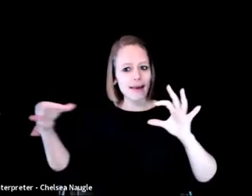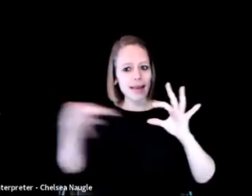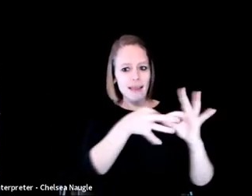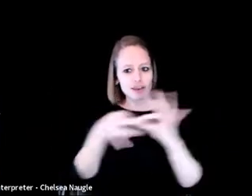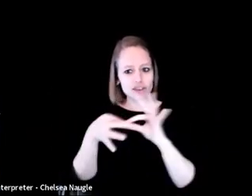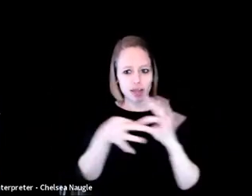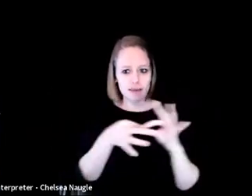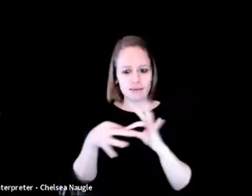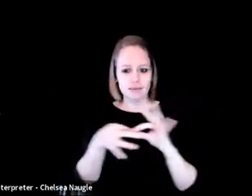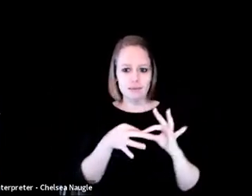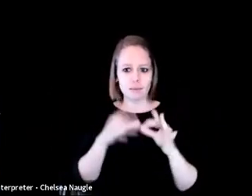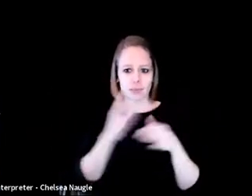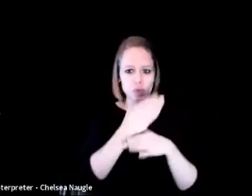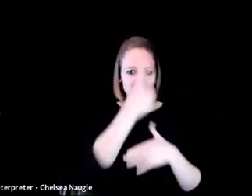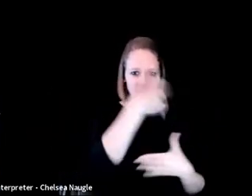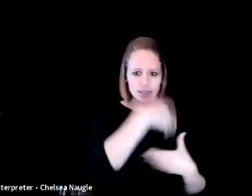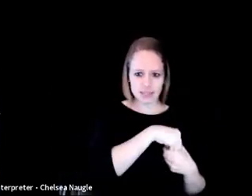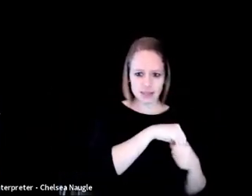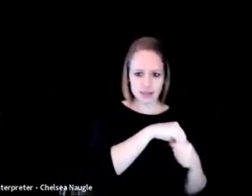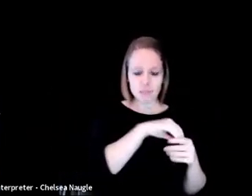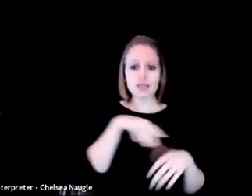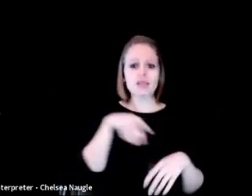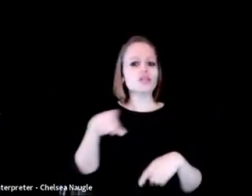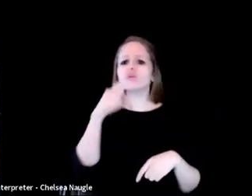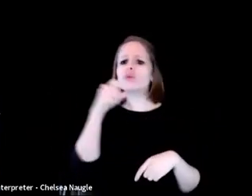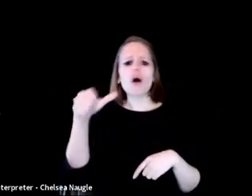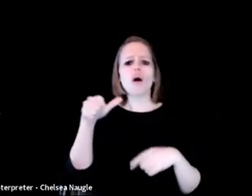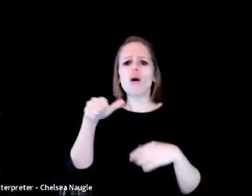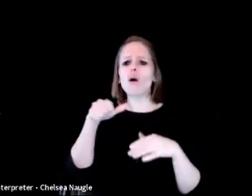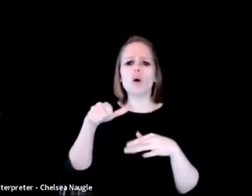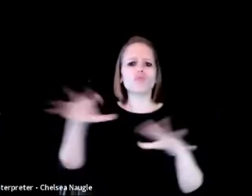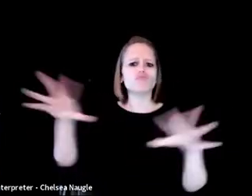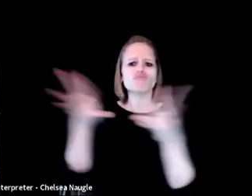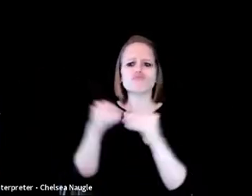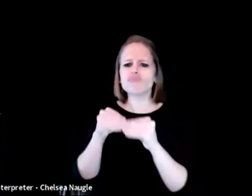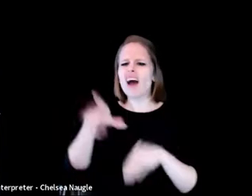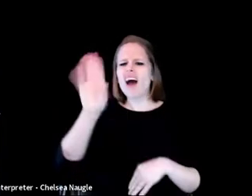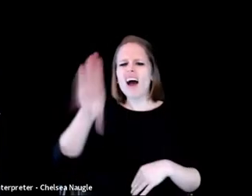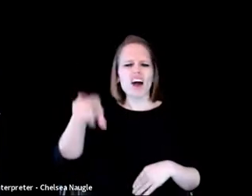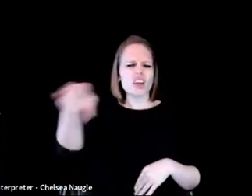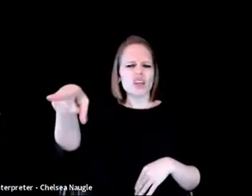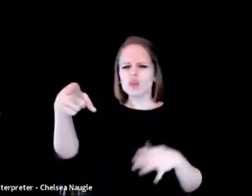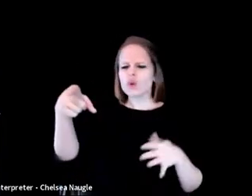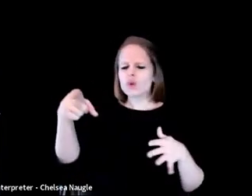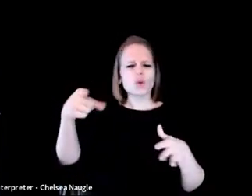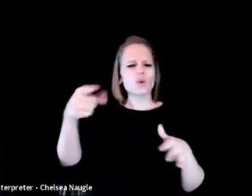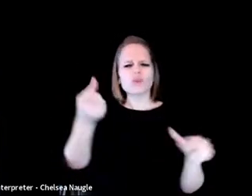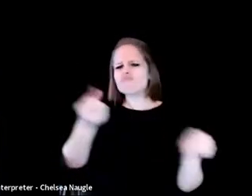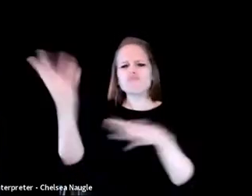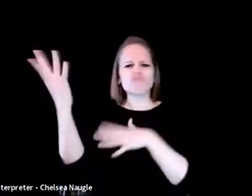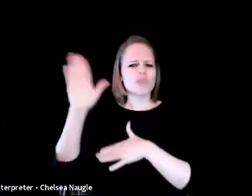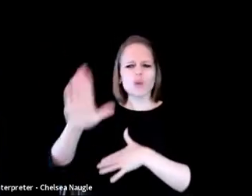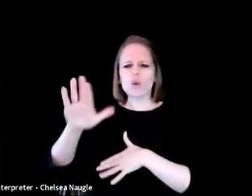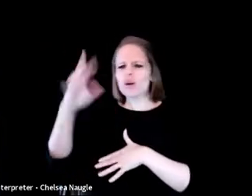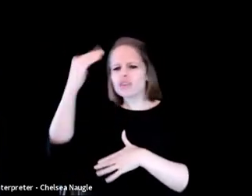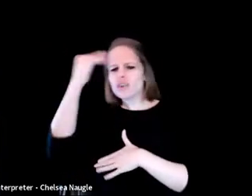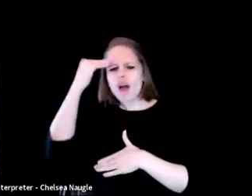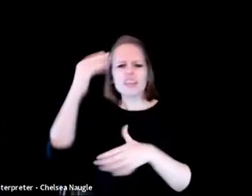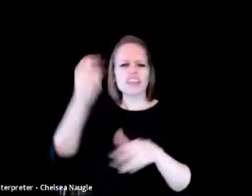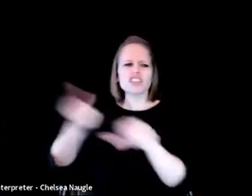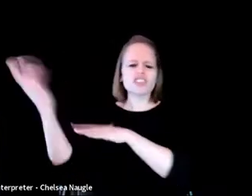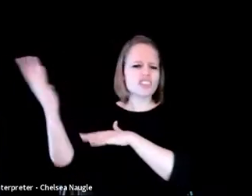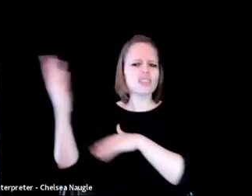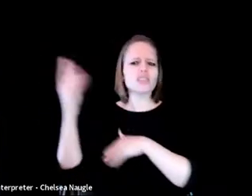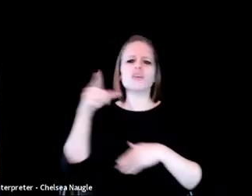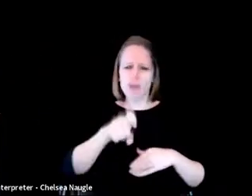know about autism. So don't go in and tell them you have to throw everything out and do it this way. Look at what they're doing already and